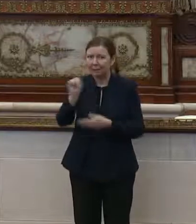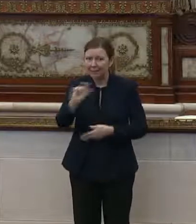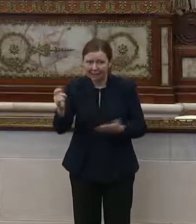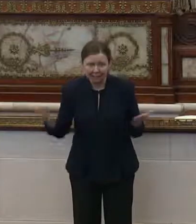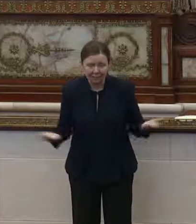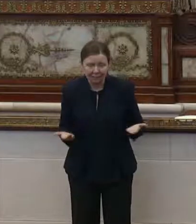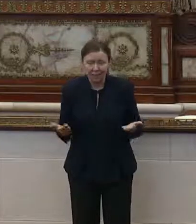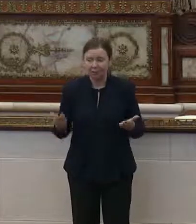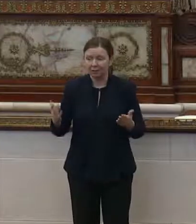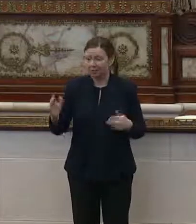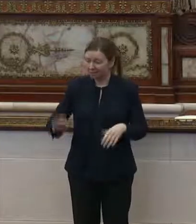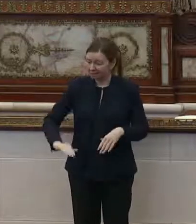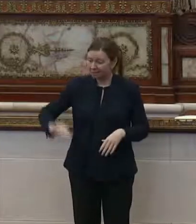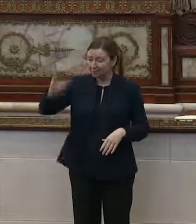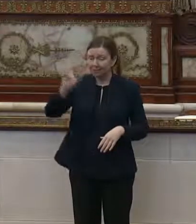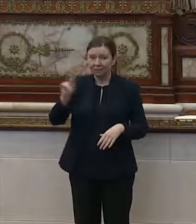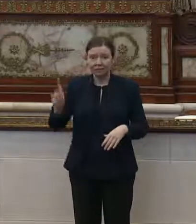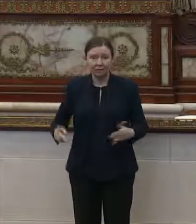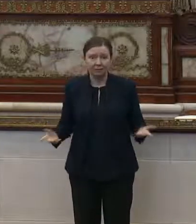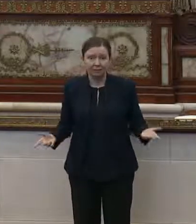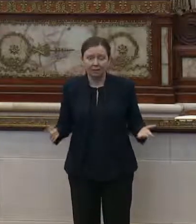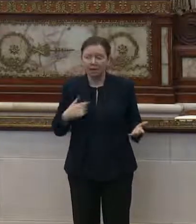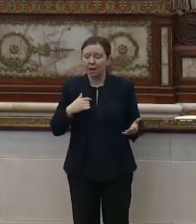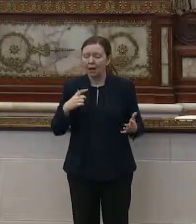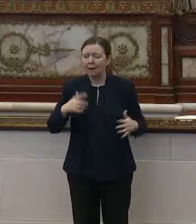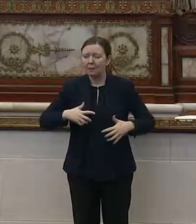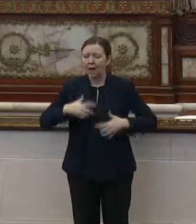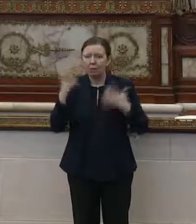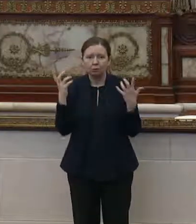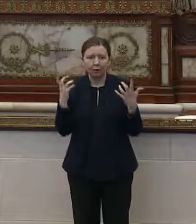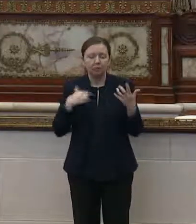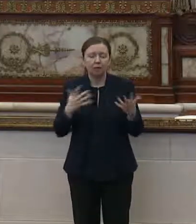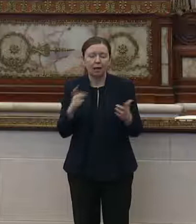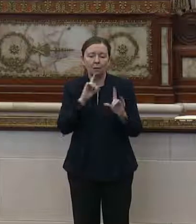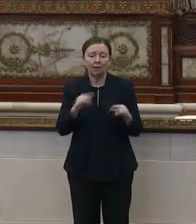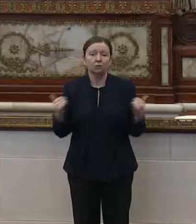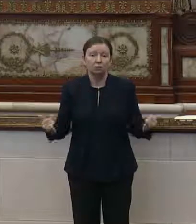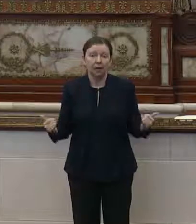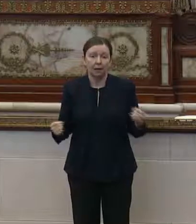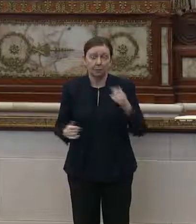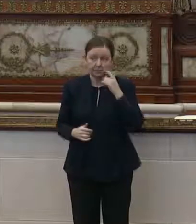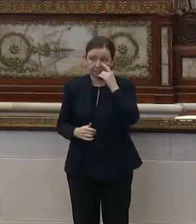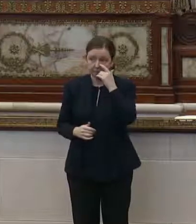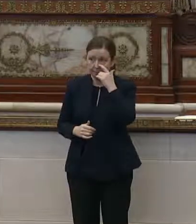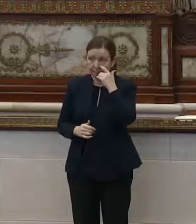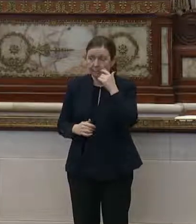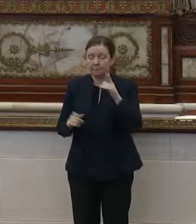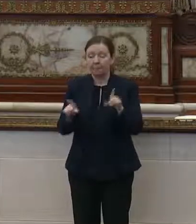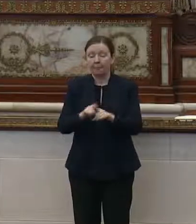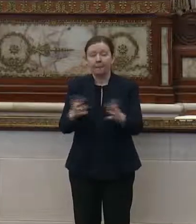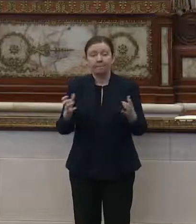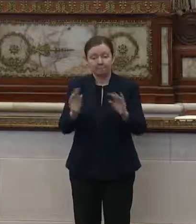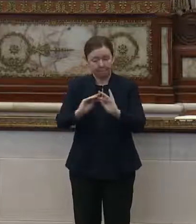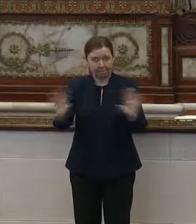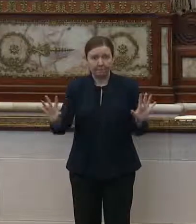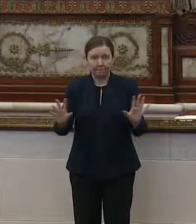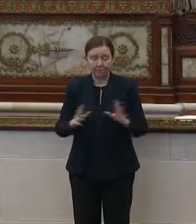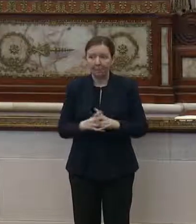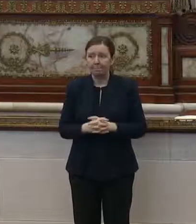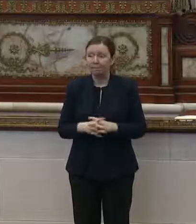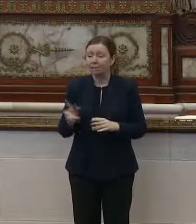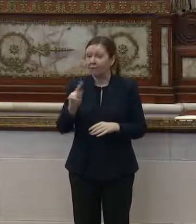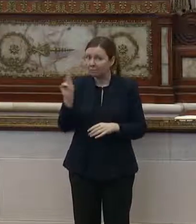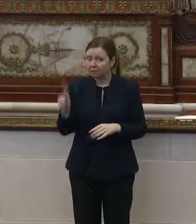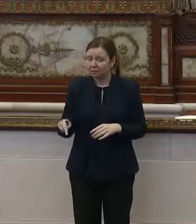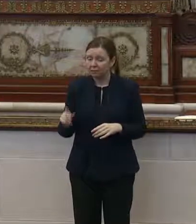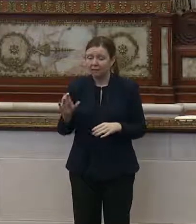as a lifelong Philadelphian, I'm outraged and I want answers now. I also wanted to be clear that